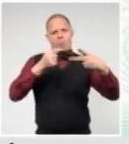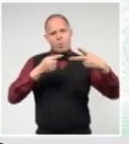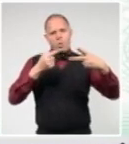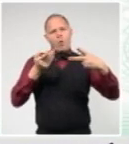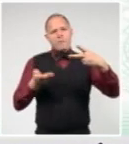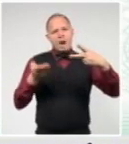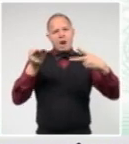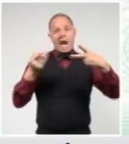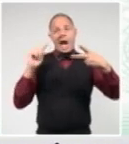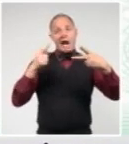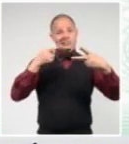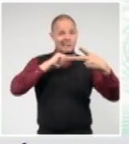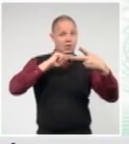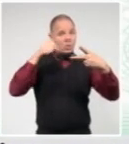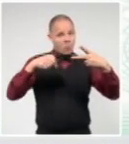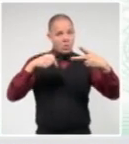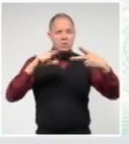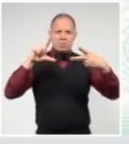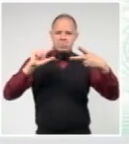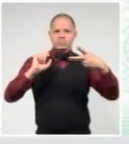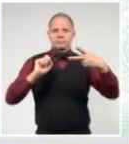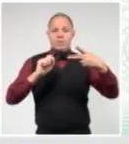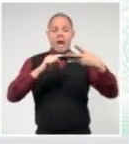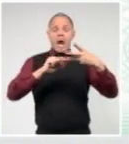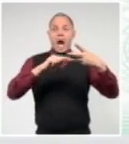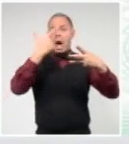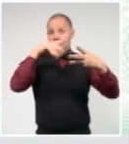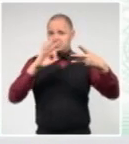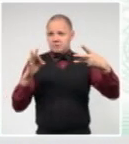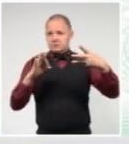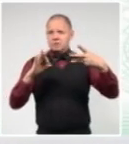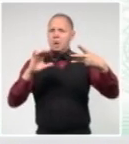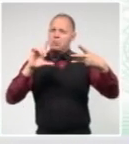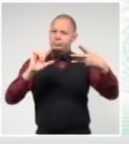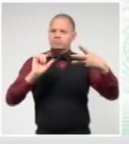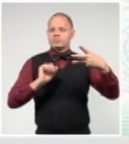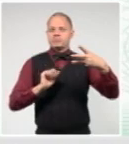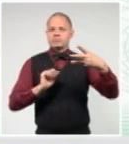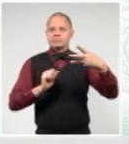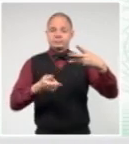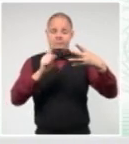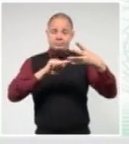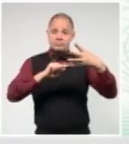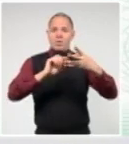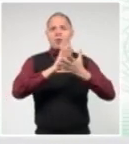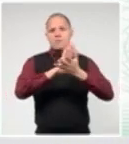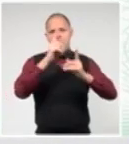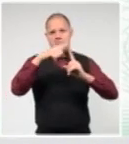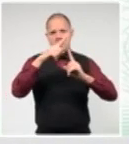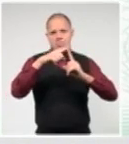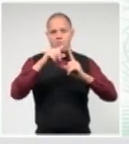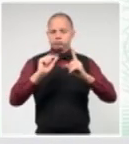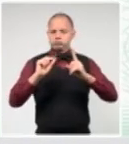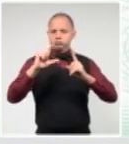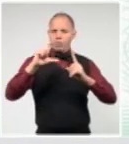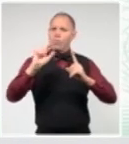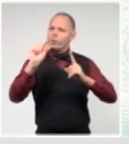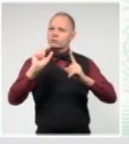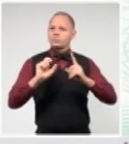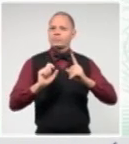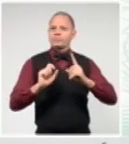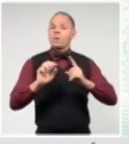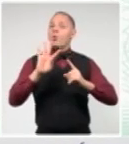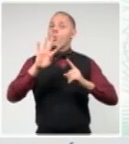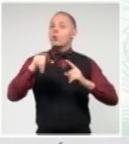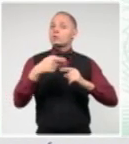19.34, lower than yesterday. Artemisa has a rate of 13.40.